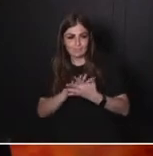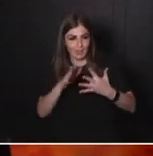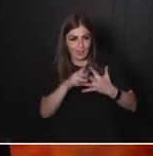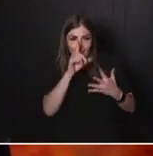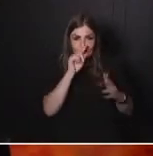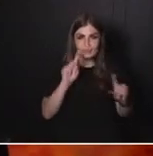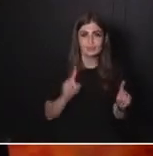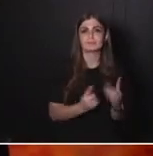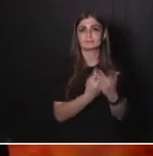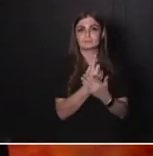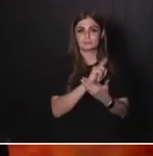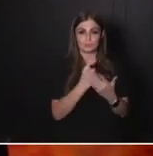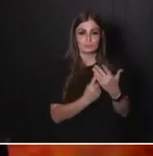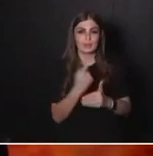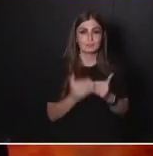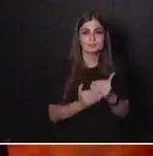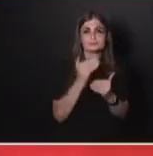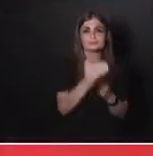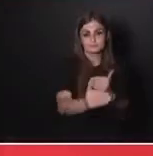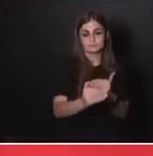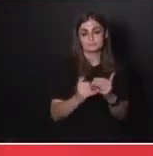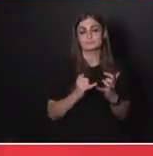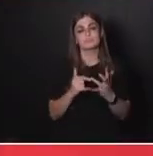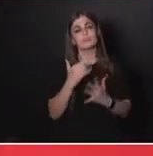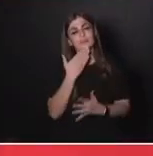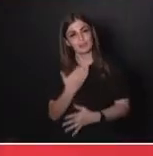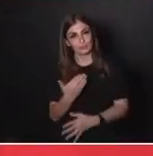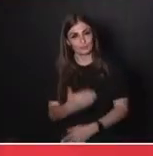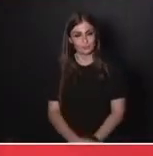face. I thank you.